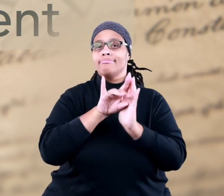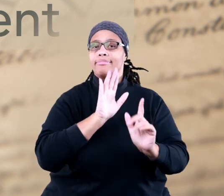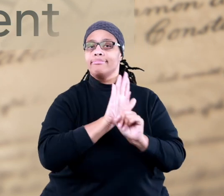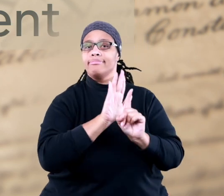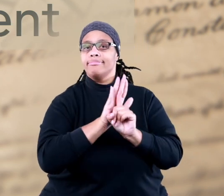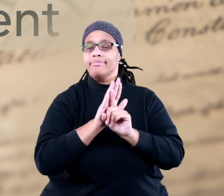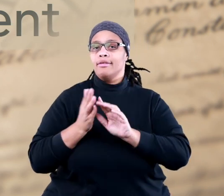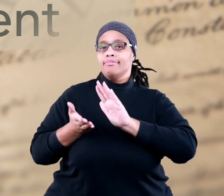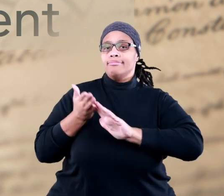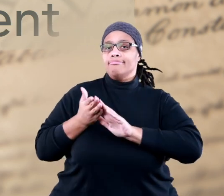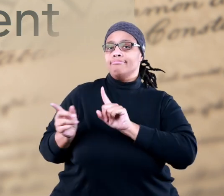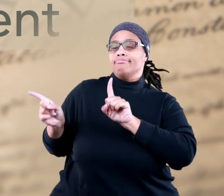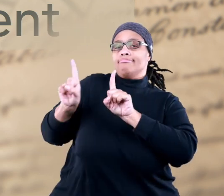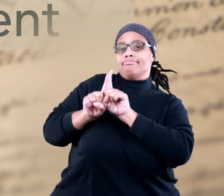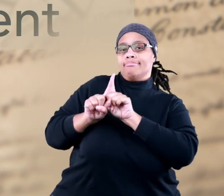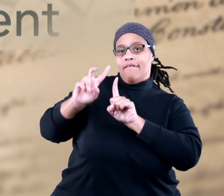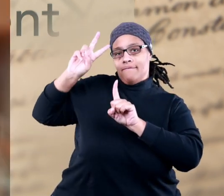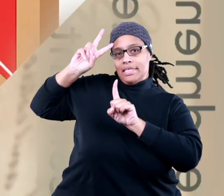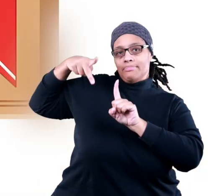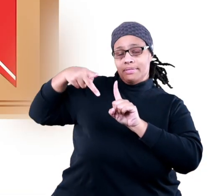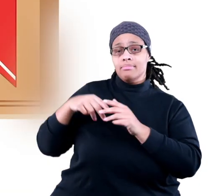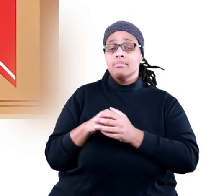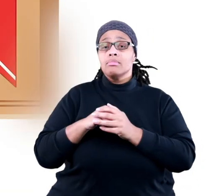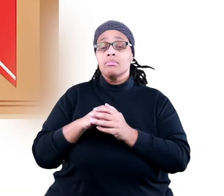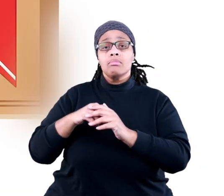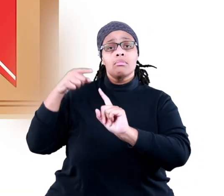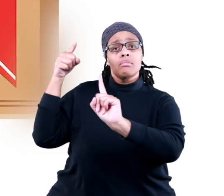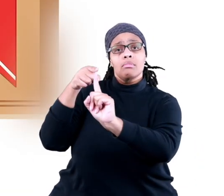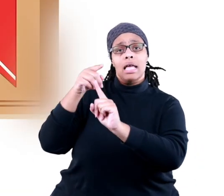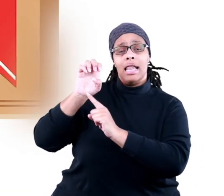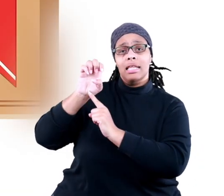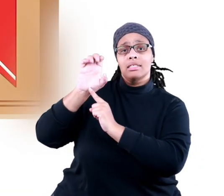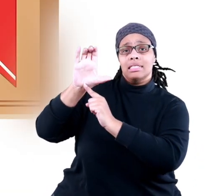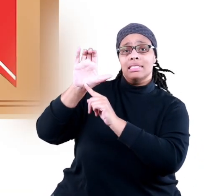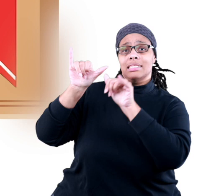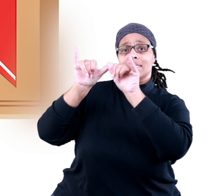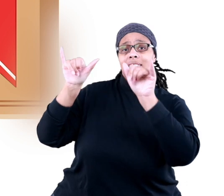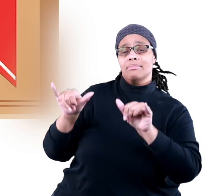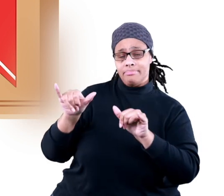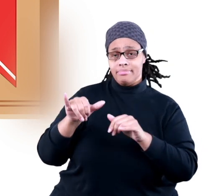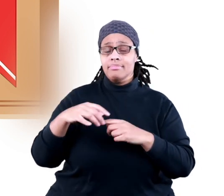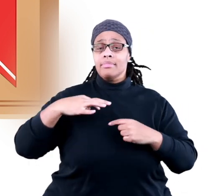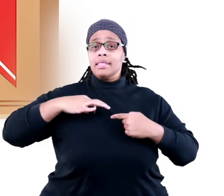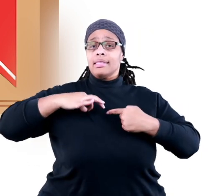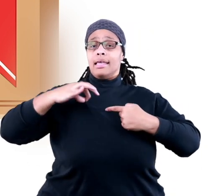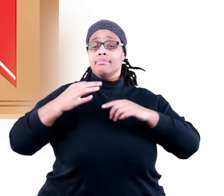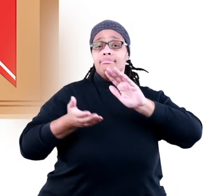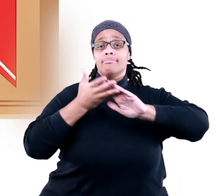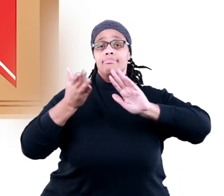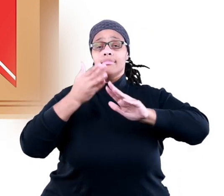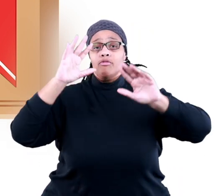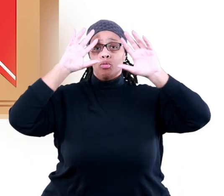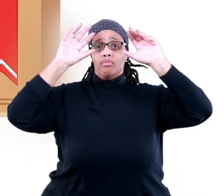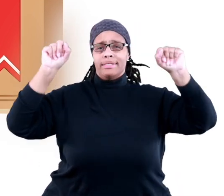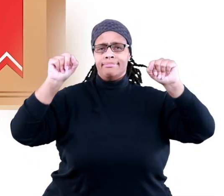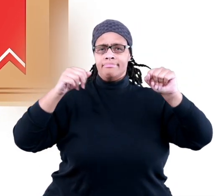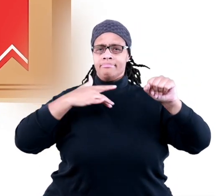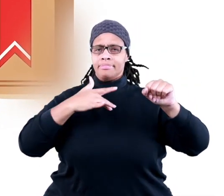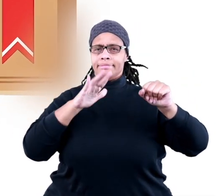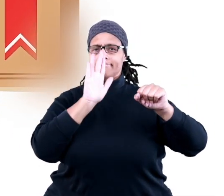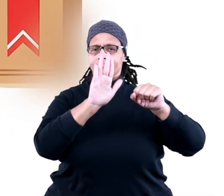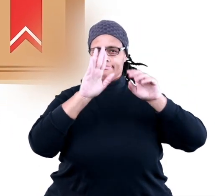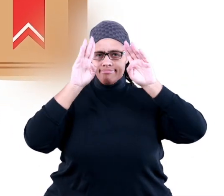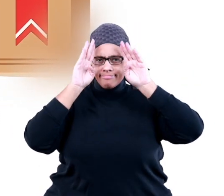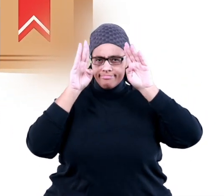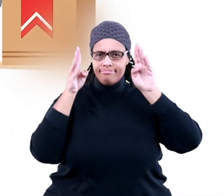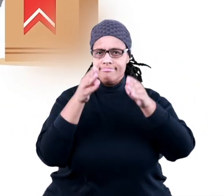pick his or her VP running mate. Because of the Electoral College system, when candidates run for president, they